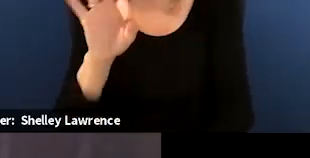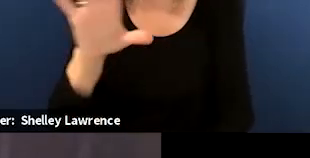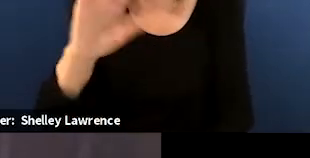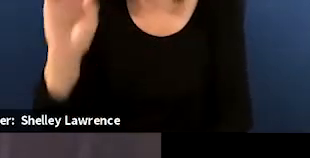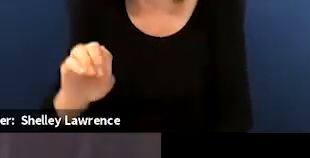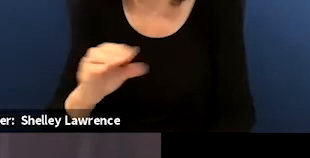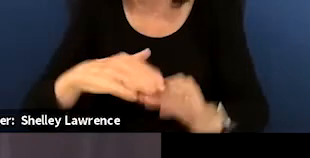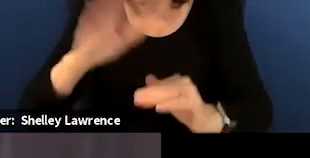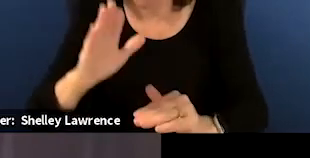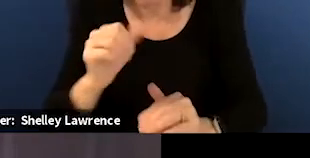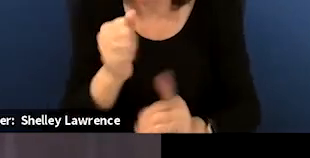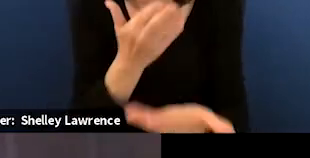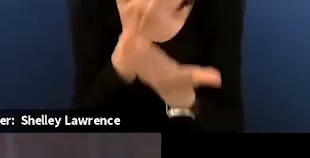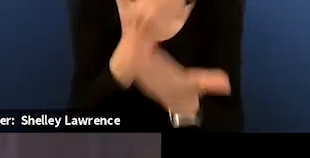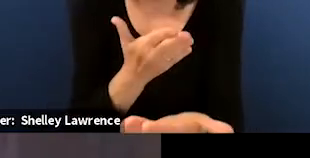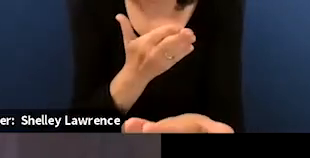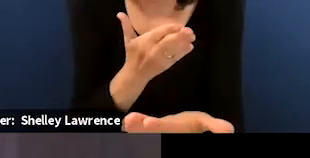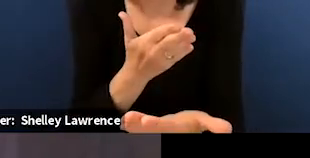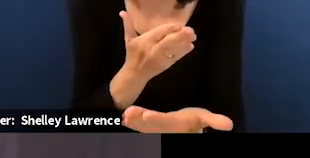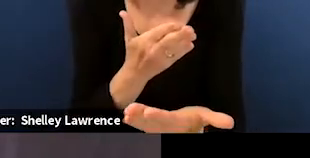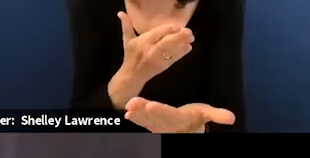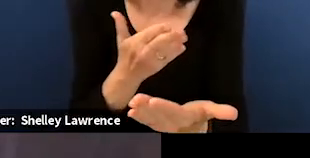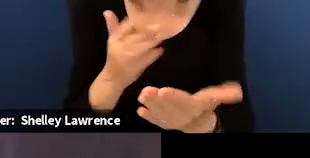or more. So thank you.